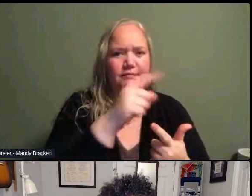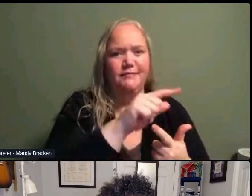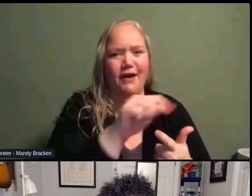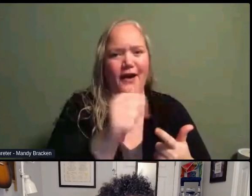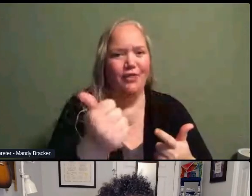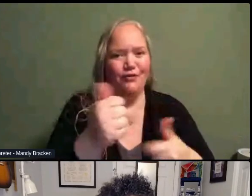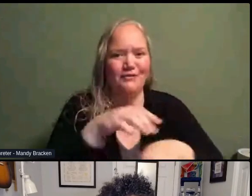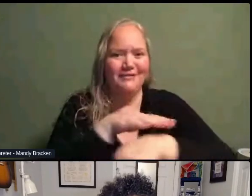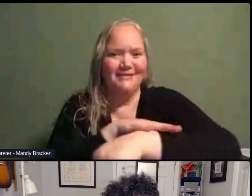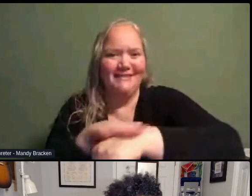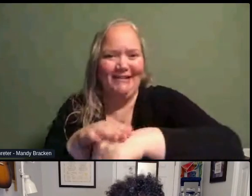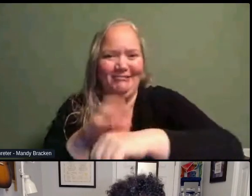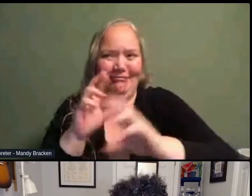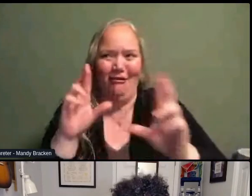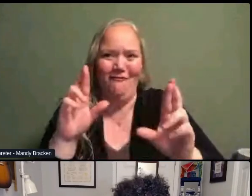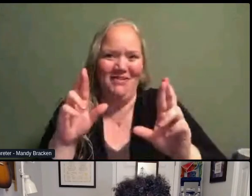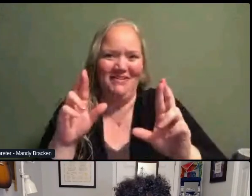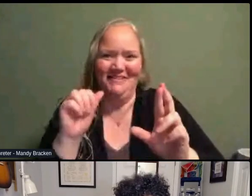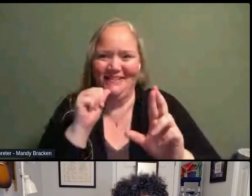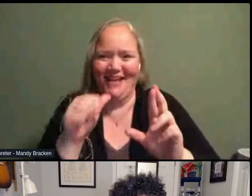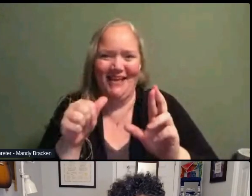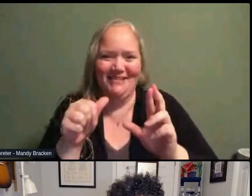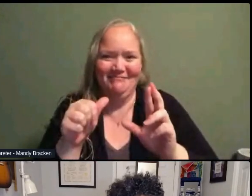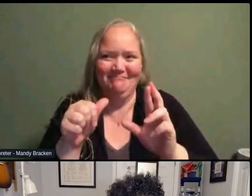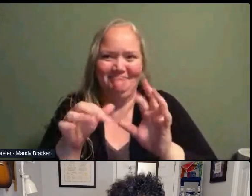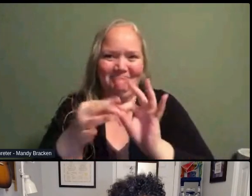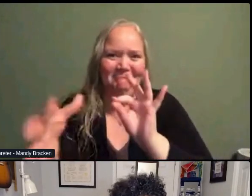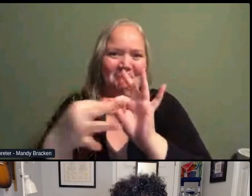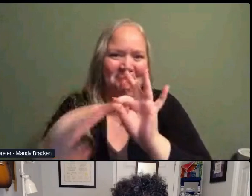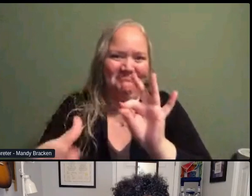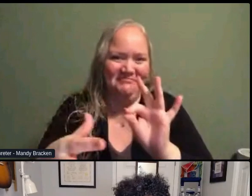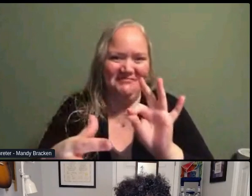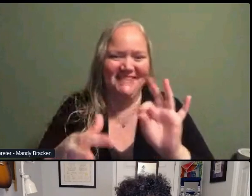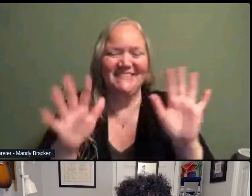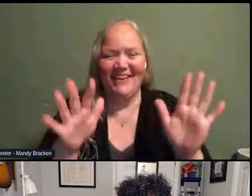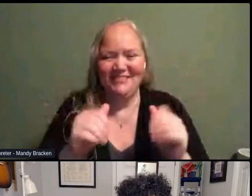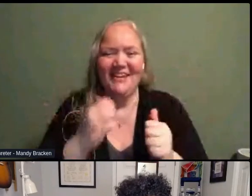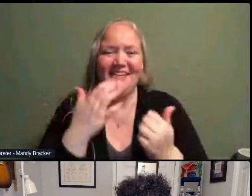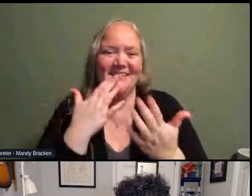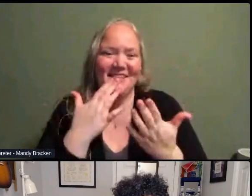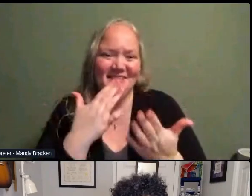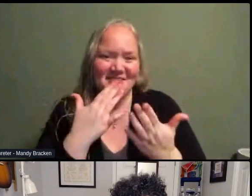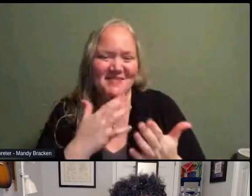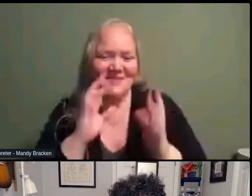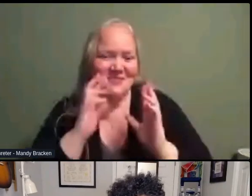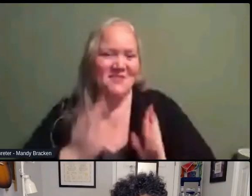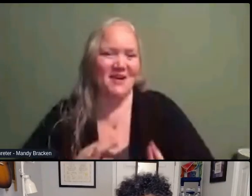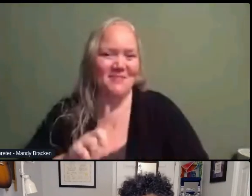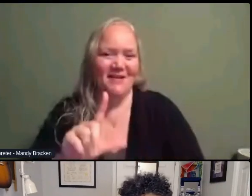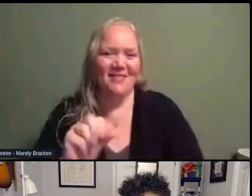anyone. Thank you, Rabbi Lawson. Great job. Thank you, Ellen. Thanks, All right. everyone. Thank for you,